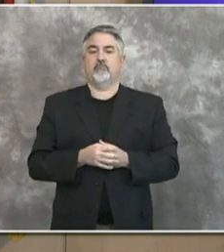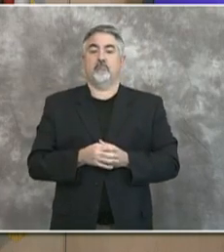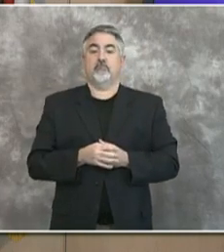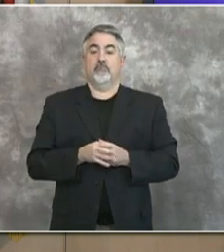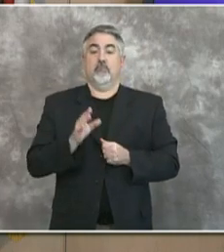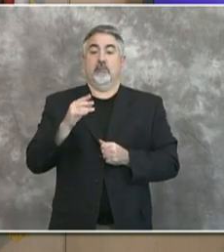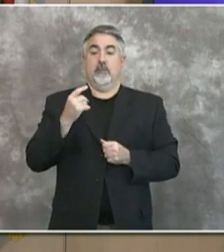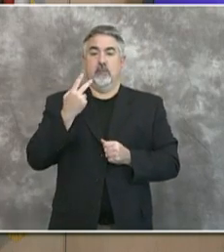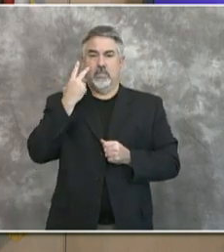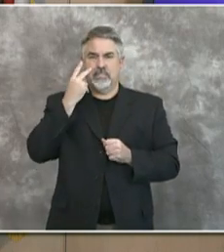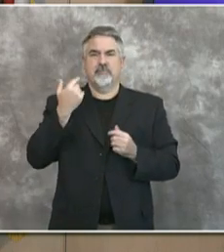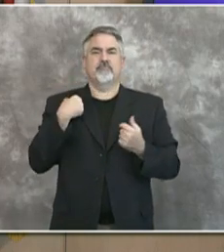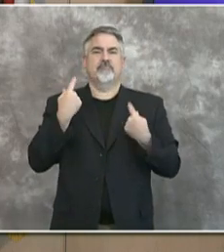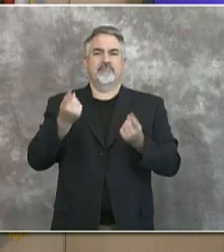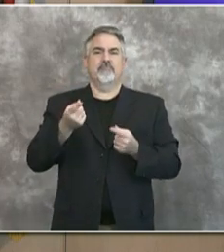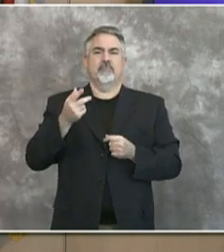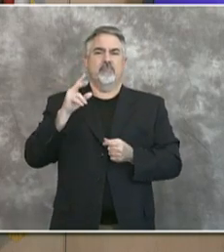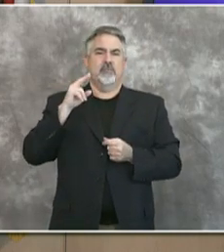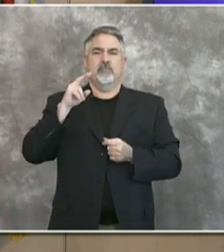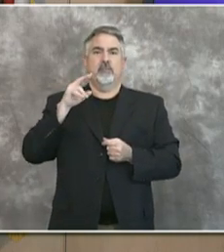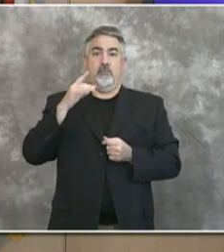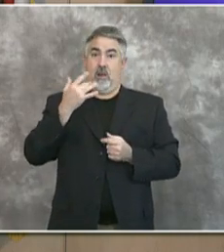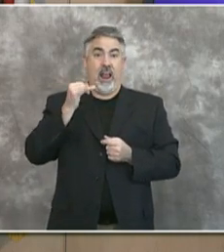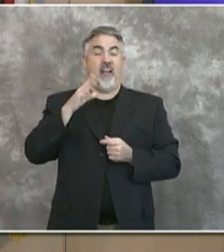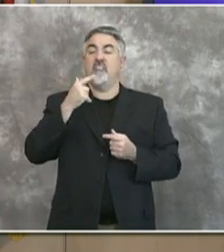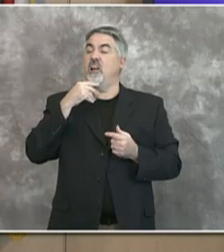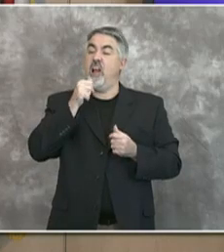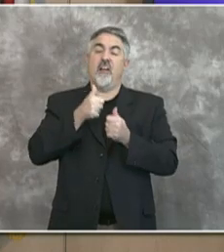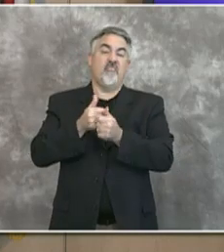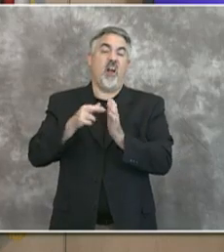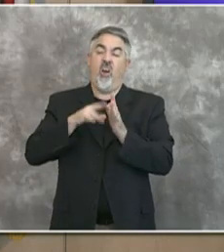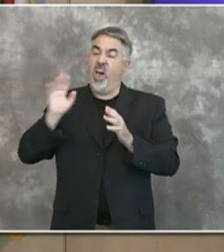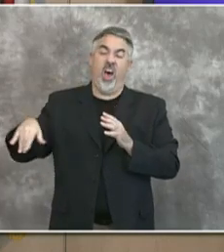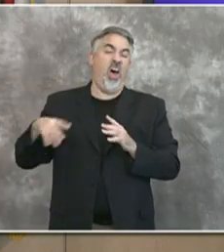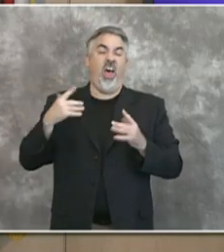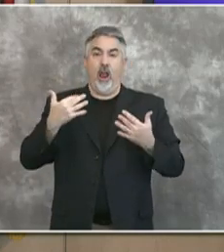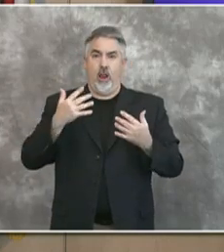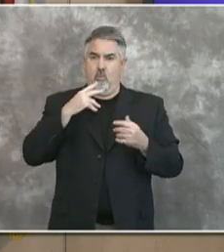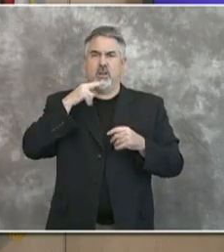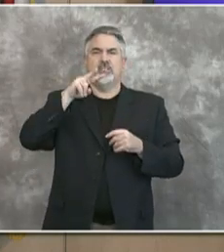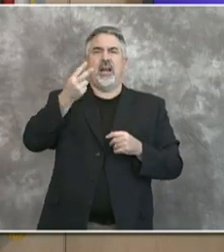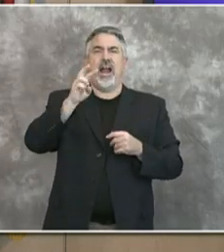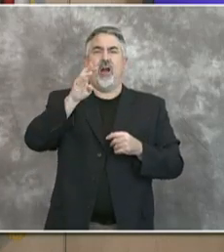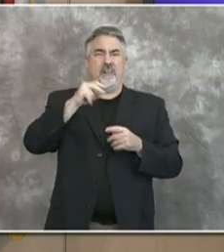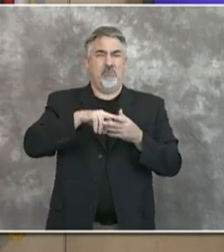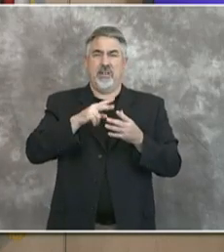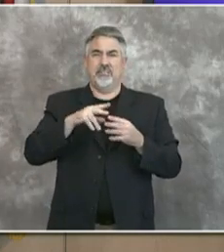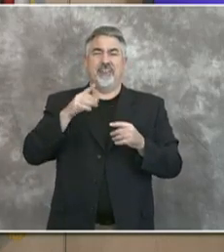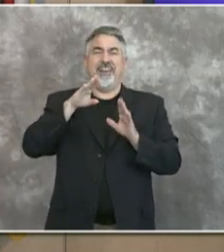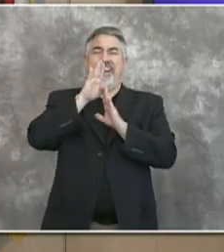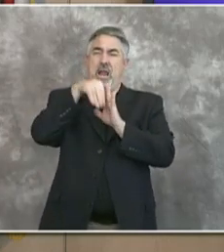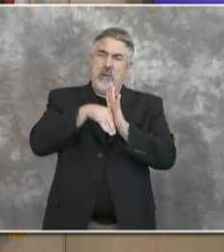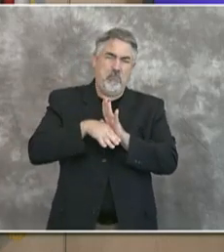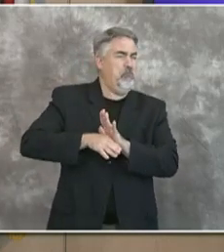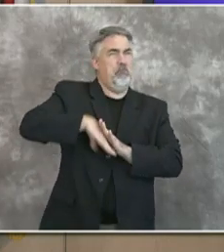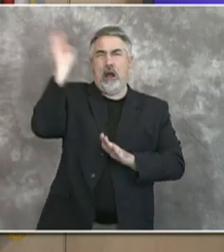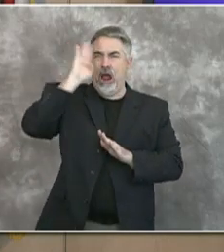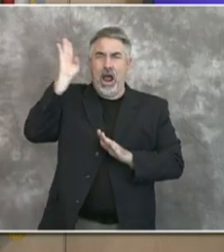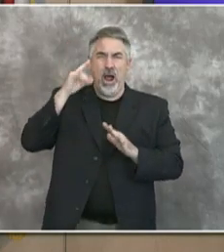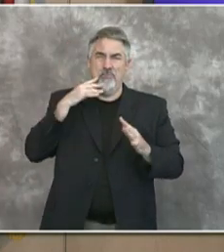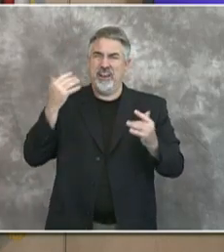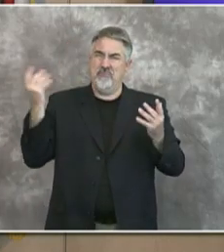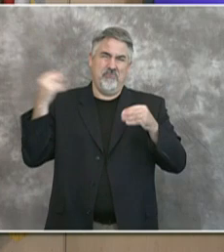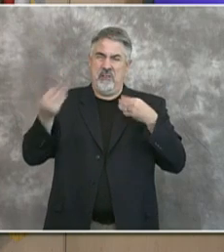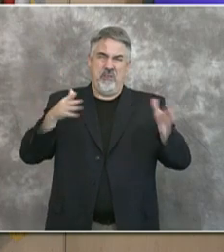see a relapse or a second wave that could trigger us back into intensive restrictions and stop any prolonged